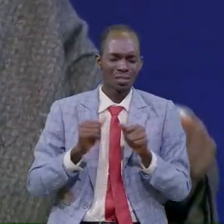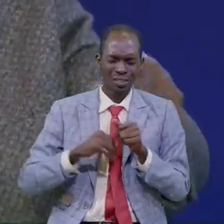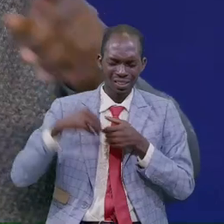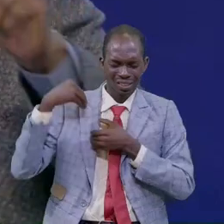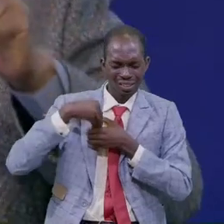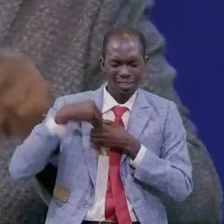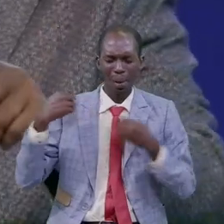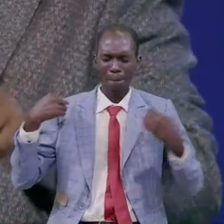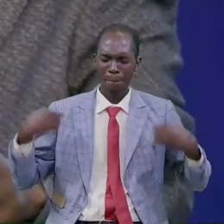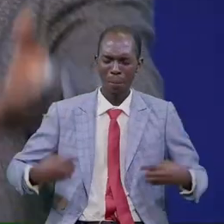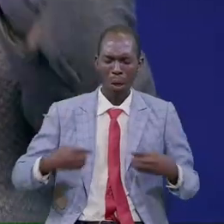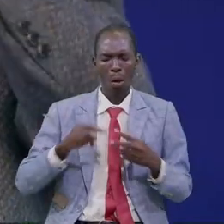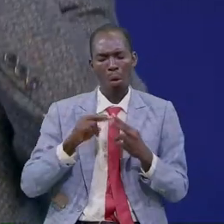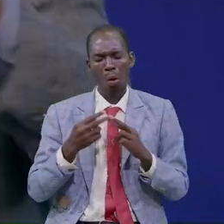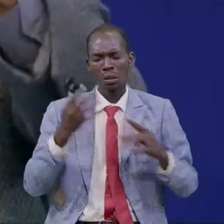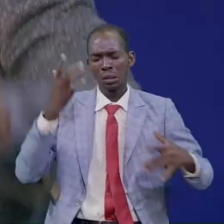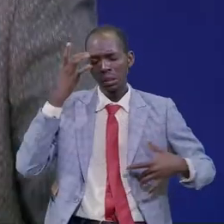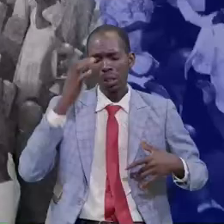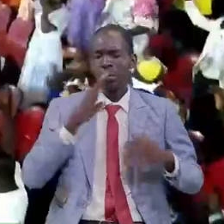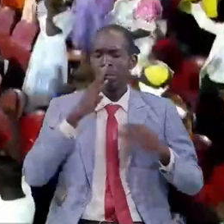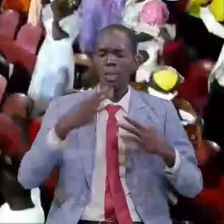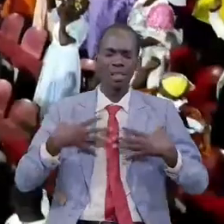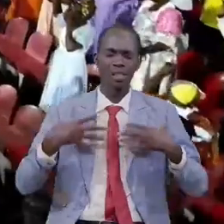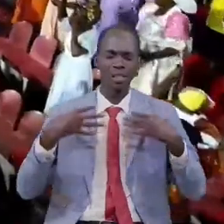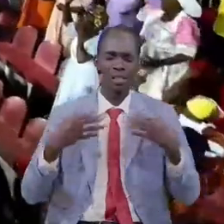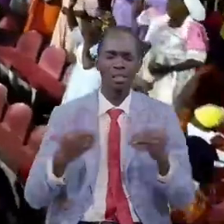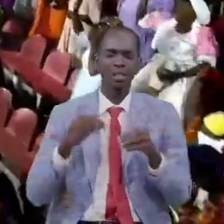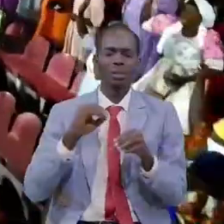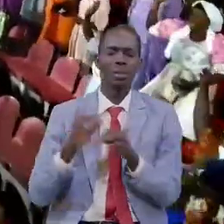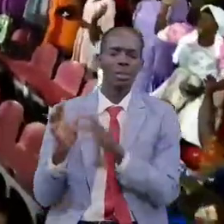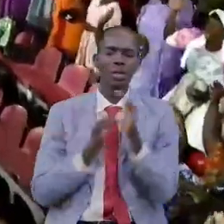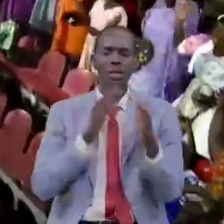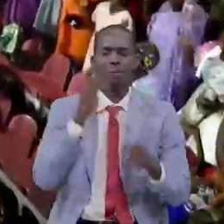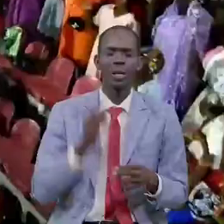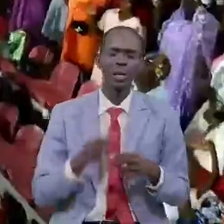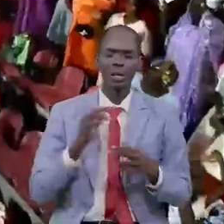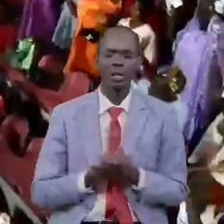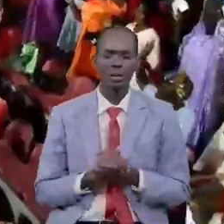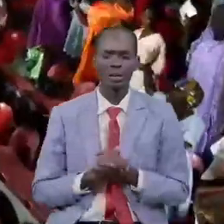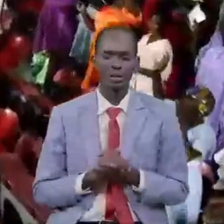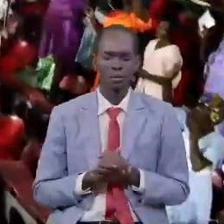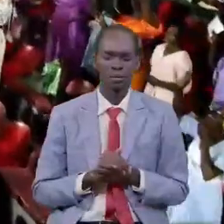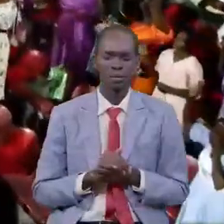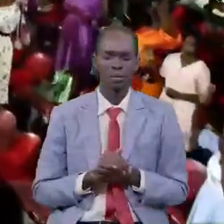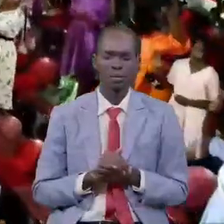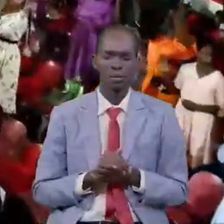disease be healed in Jesus' name. Soyez guéri au nom de